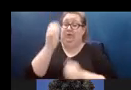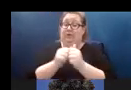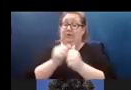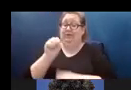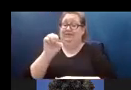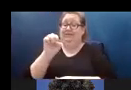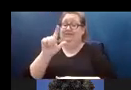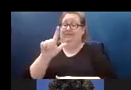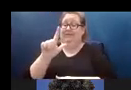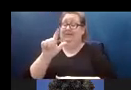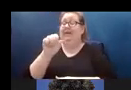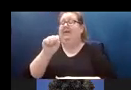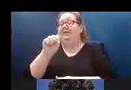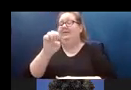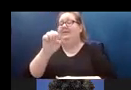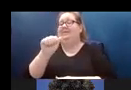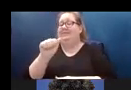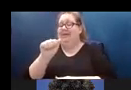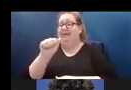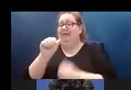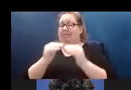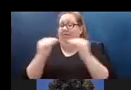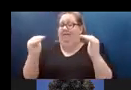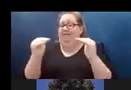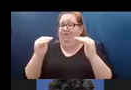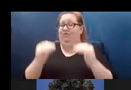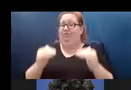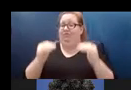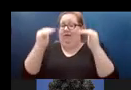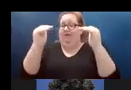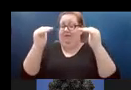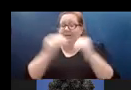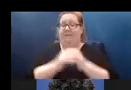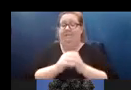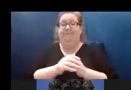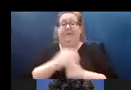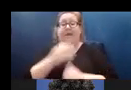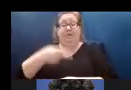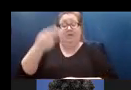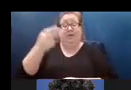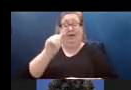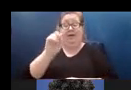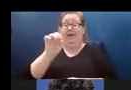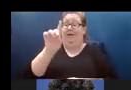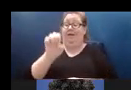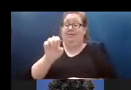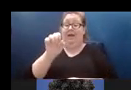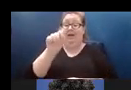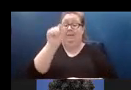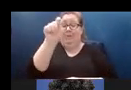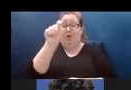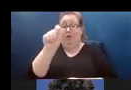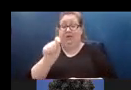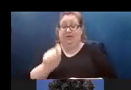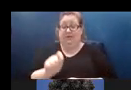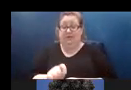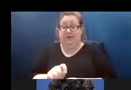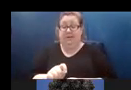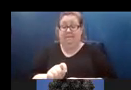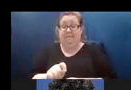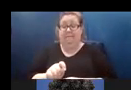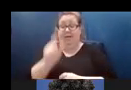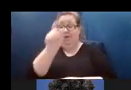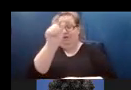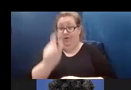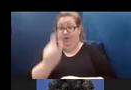rise. And so here you'll note that there are high tide markings along the coastline, but we also anticipate